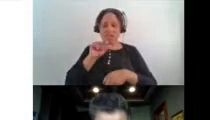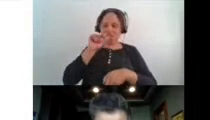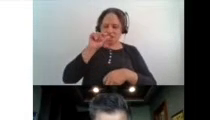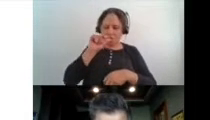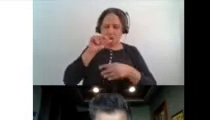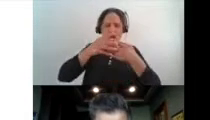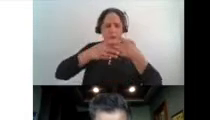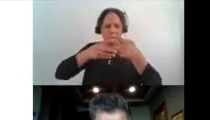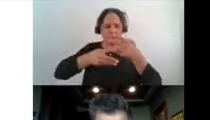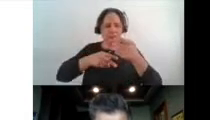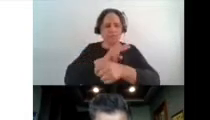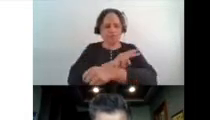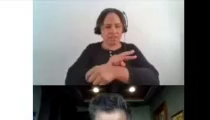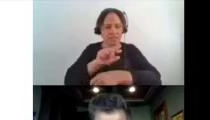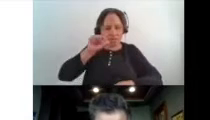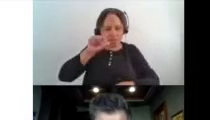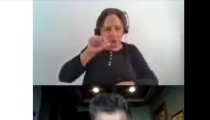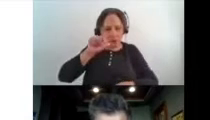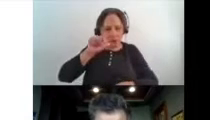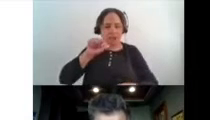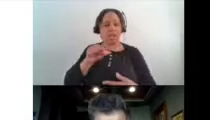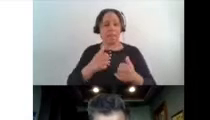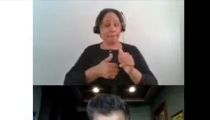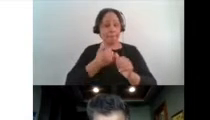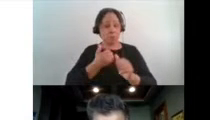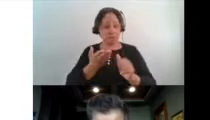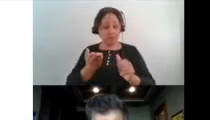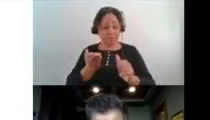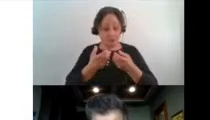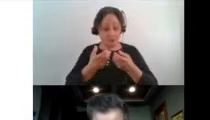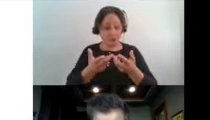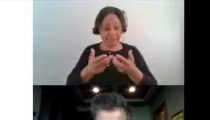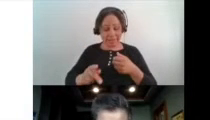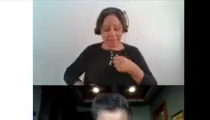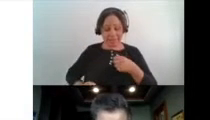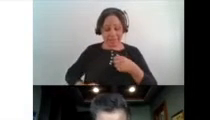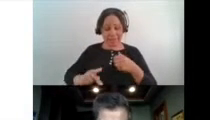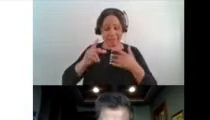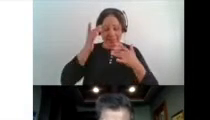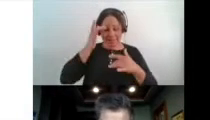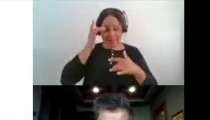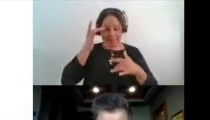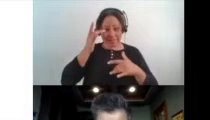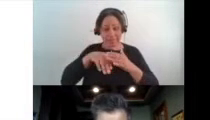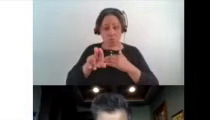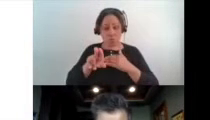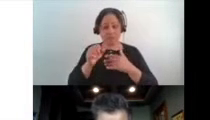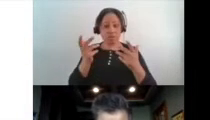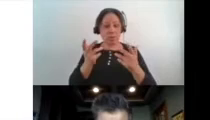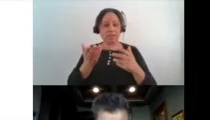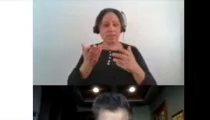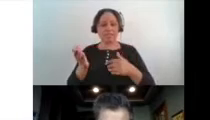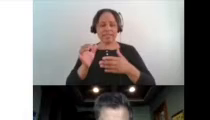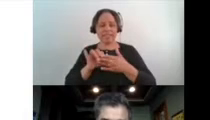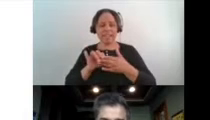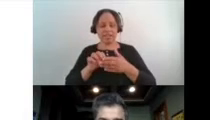will realize is that most of the things that cause kidney disease in the United States are things that cause blood vessel disease. And we'll talk about that in one of the subsequent